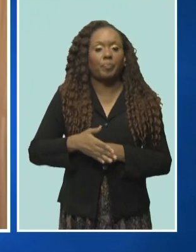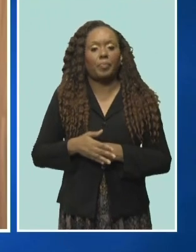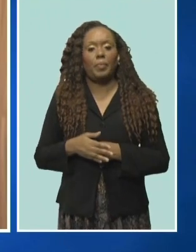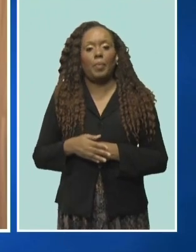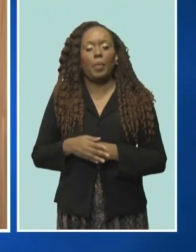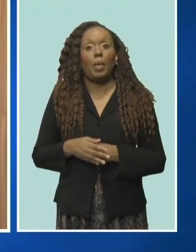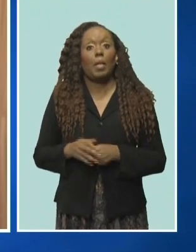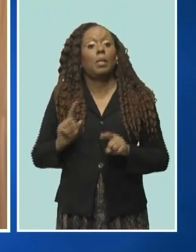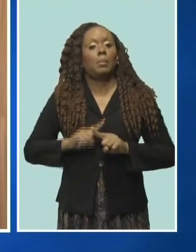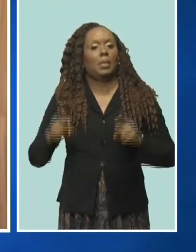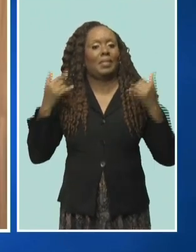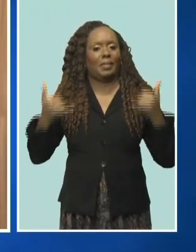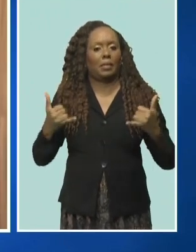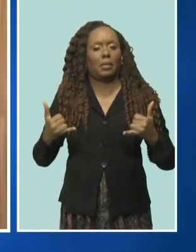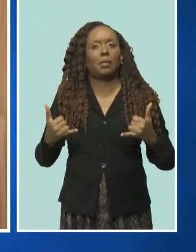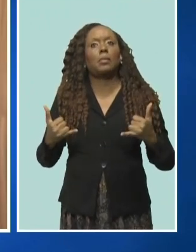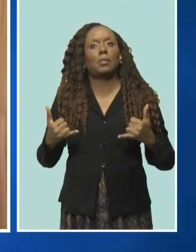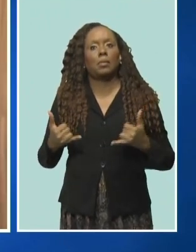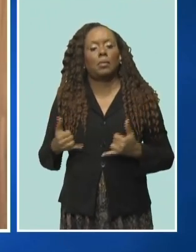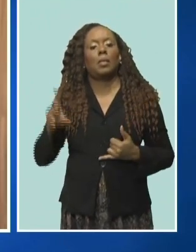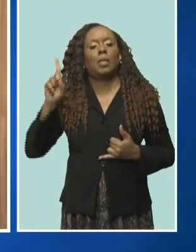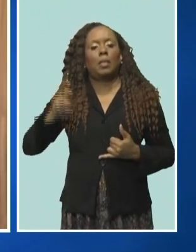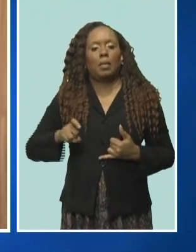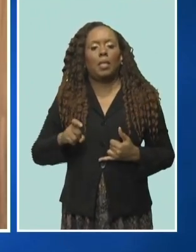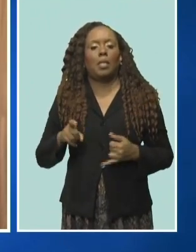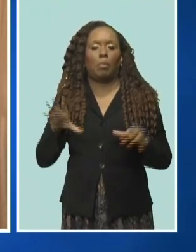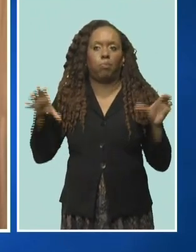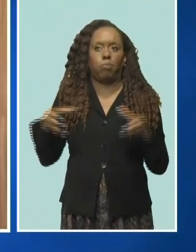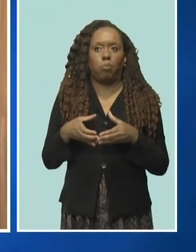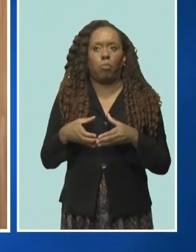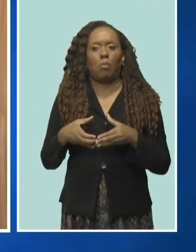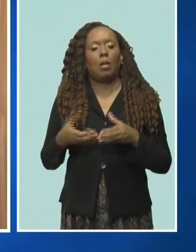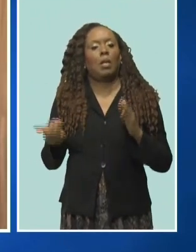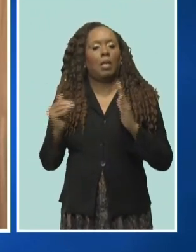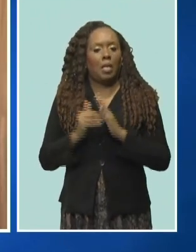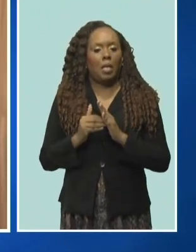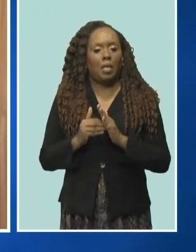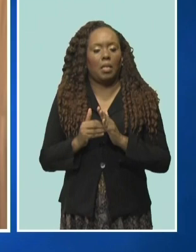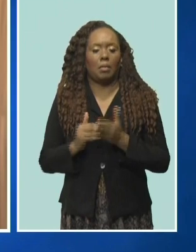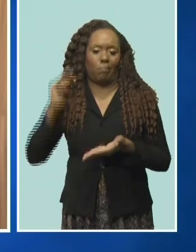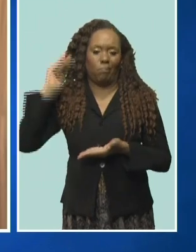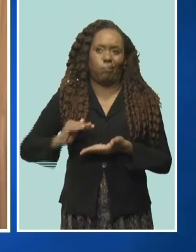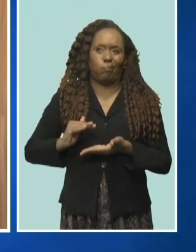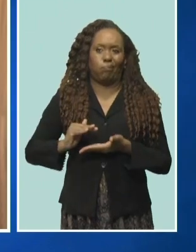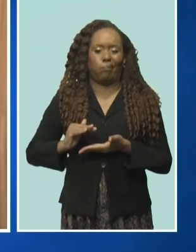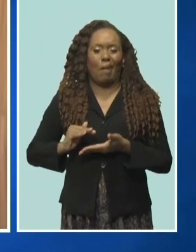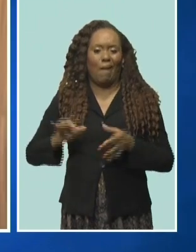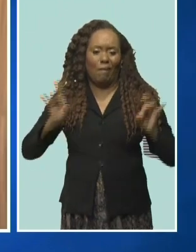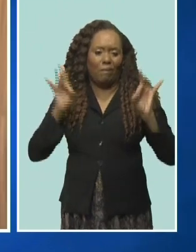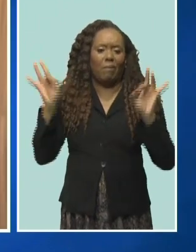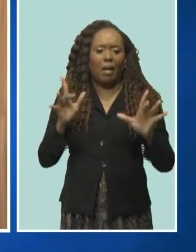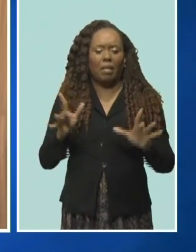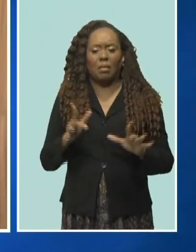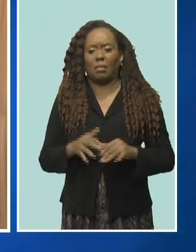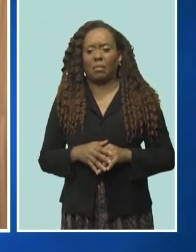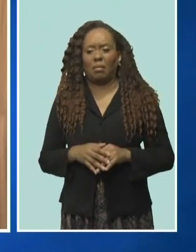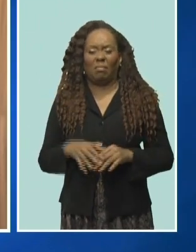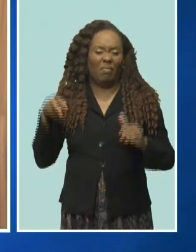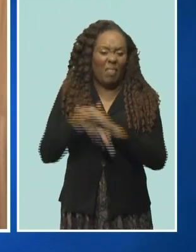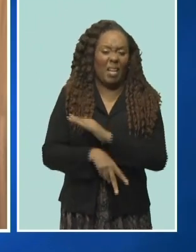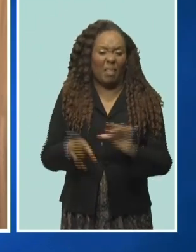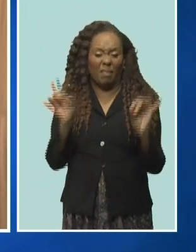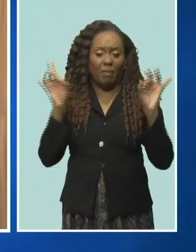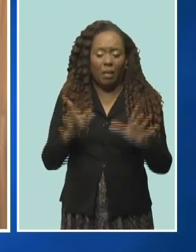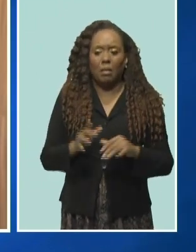now come together again to confront the tendency towards violence in this country. A violence driven by anger very